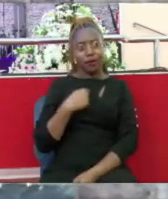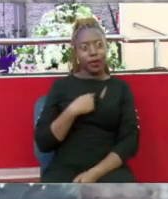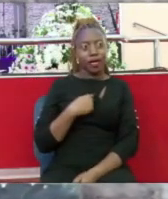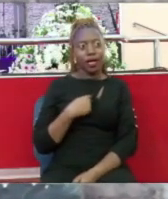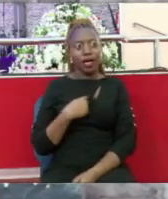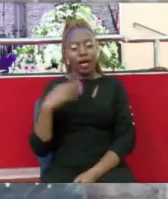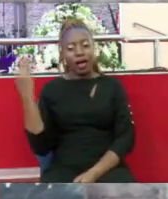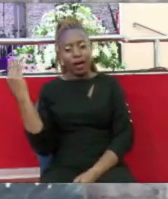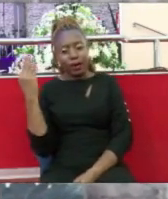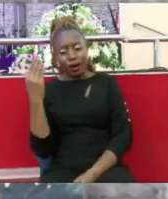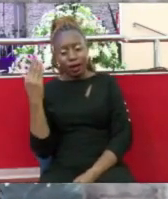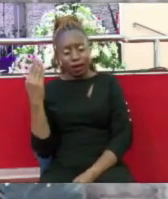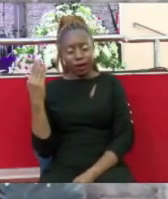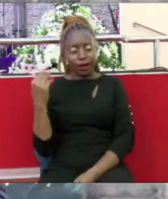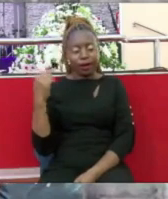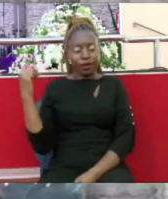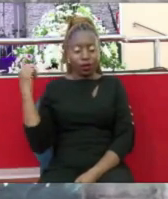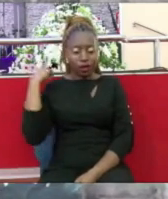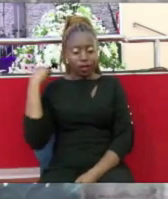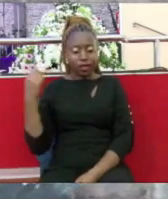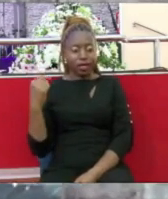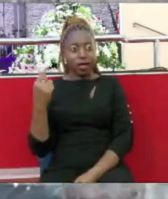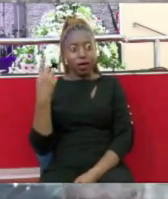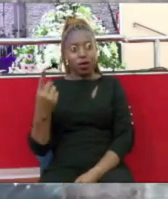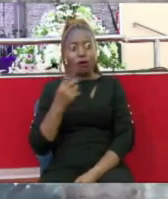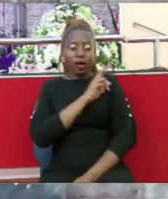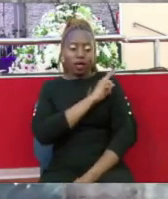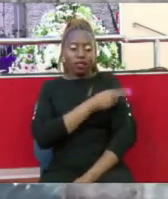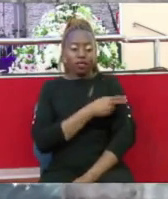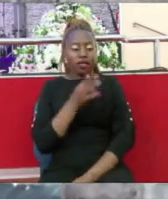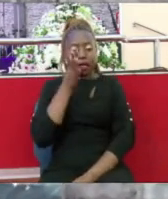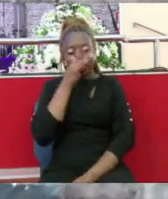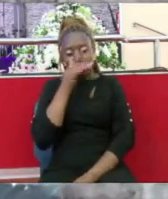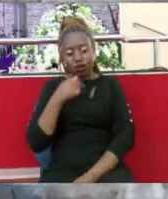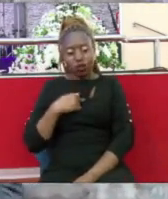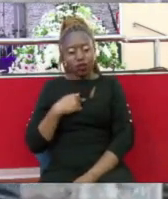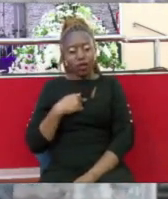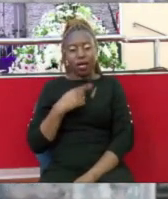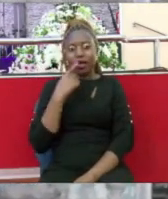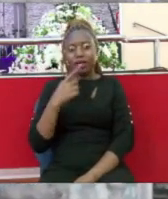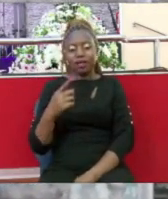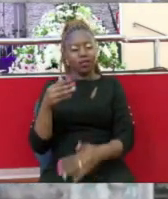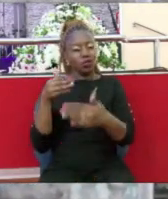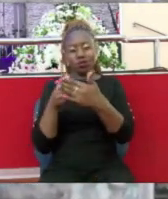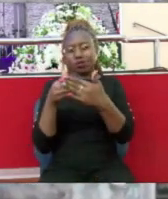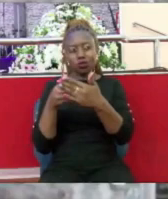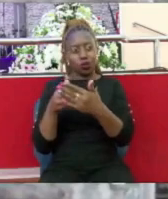you are doing. What makes people fall into the trap of multiplication of money?